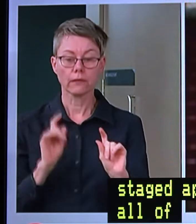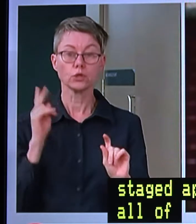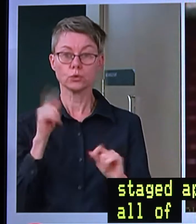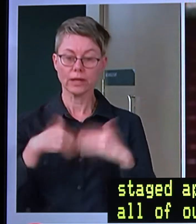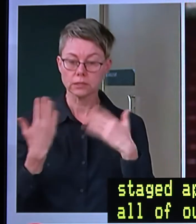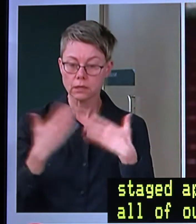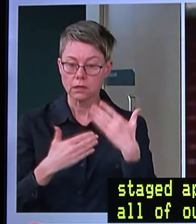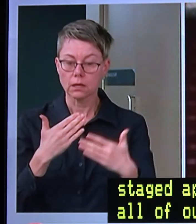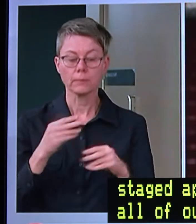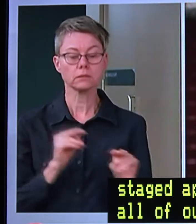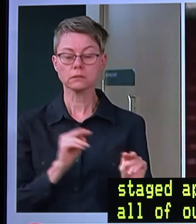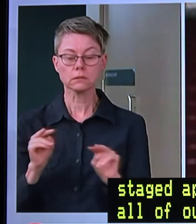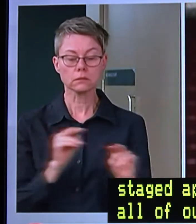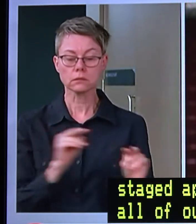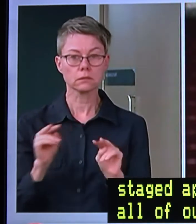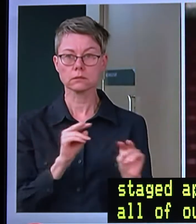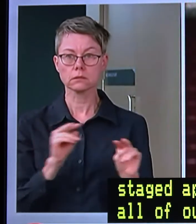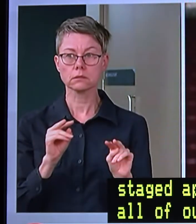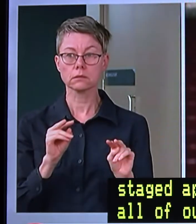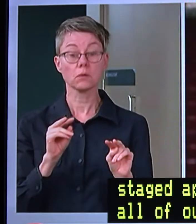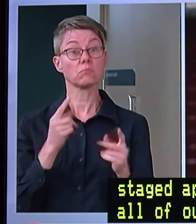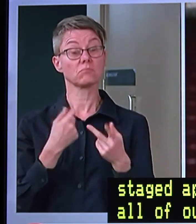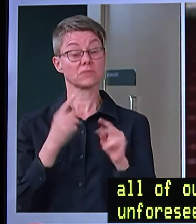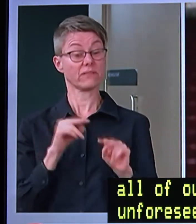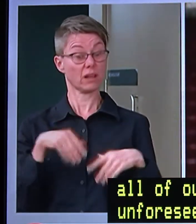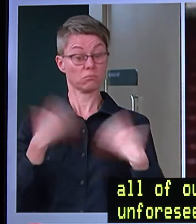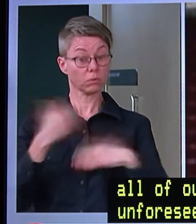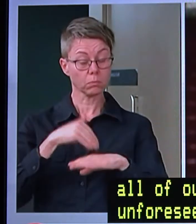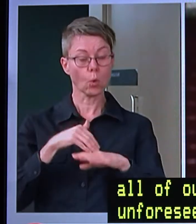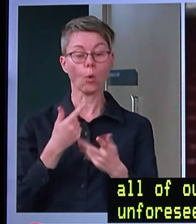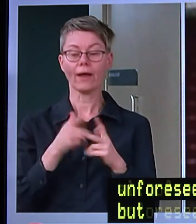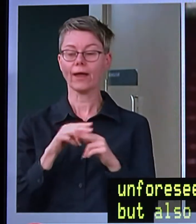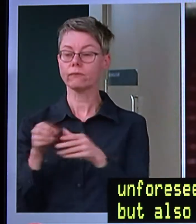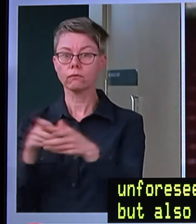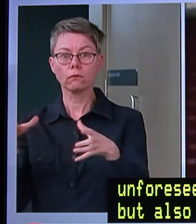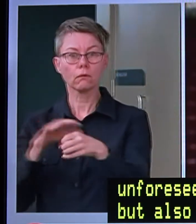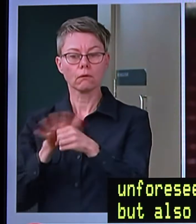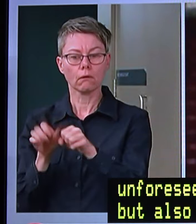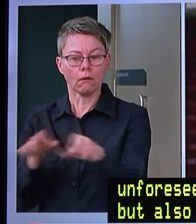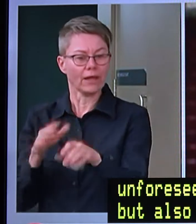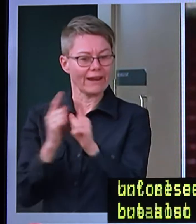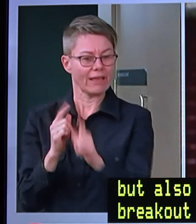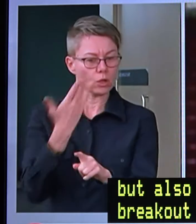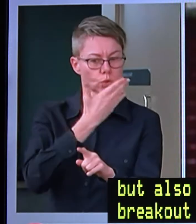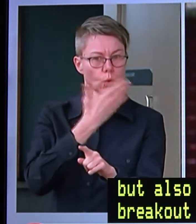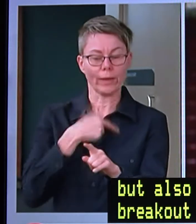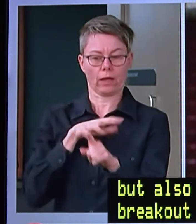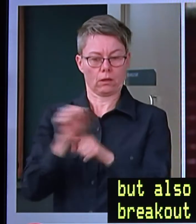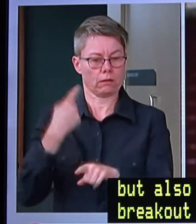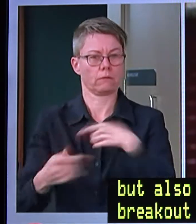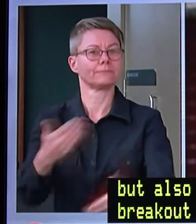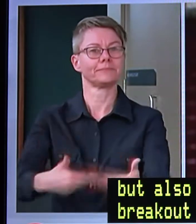arise, but also ready in case there is a breakout in a local community and they can respond quickly. But our